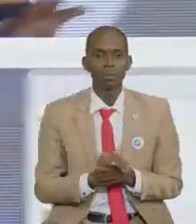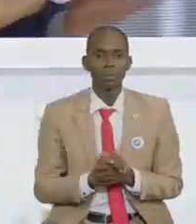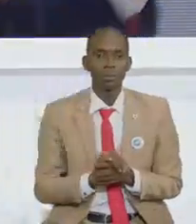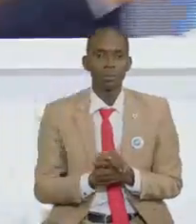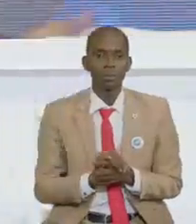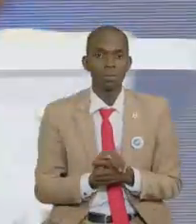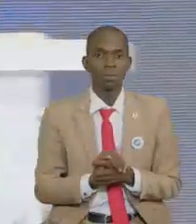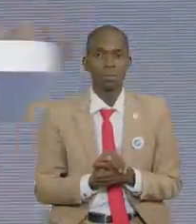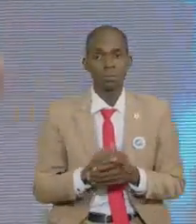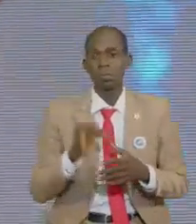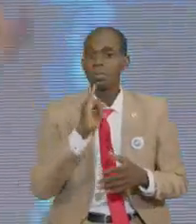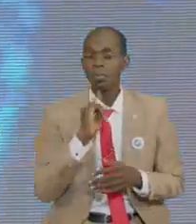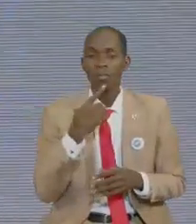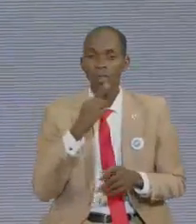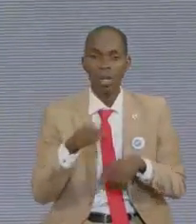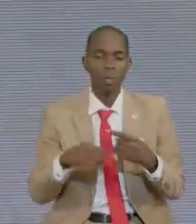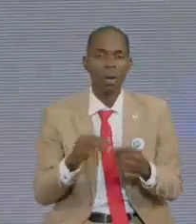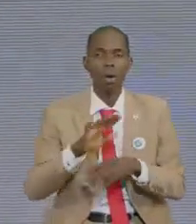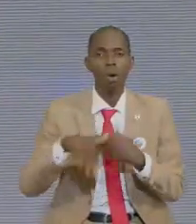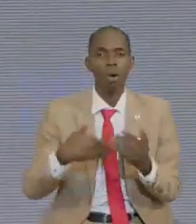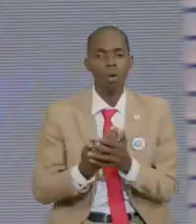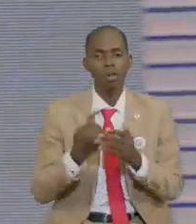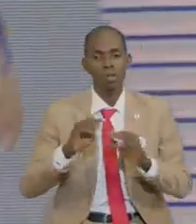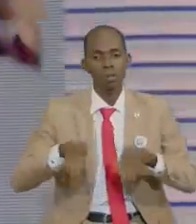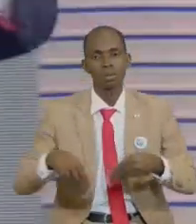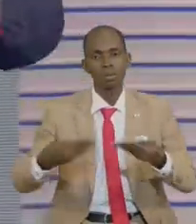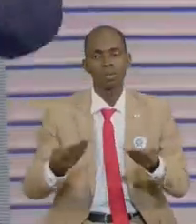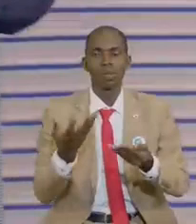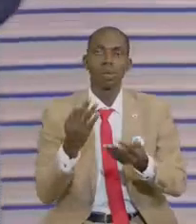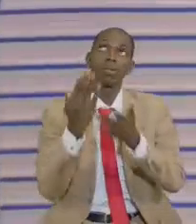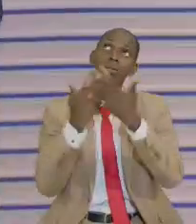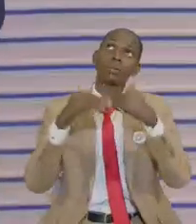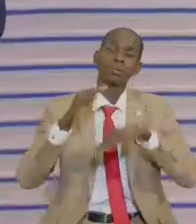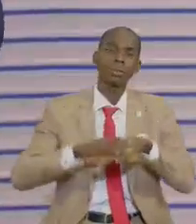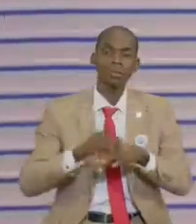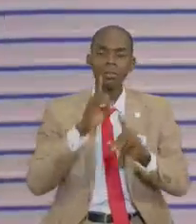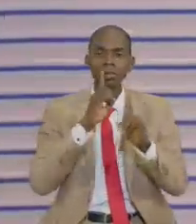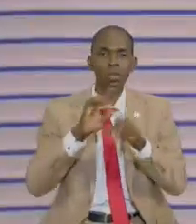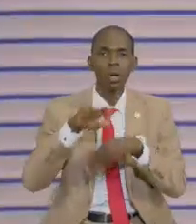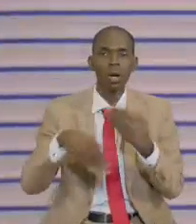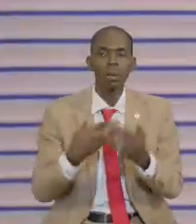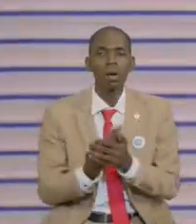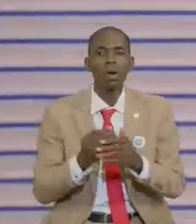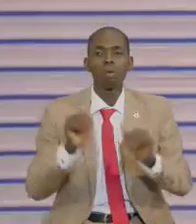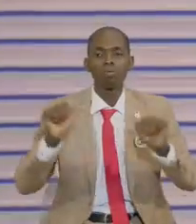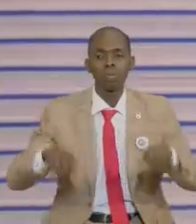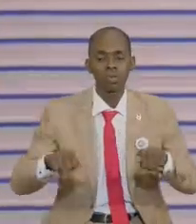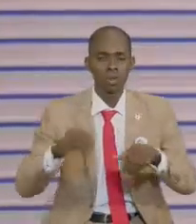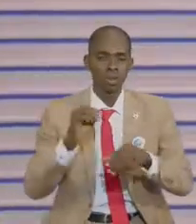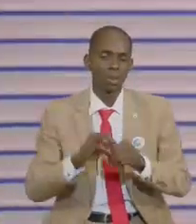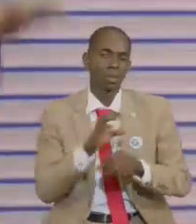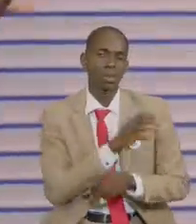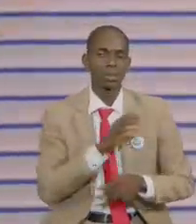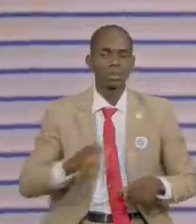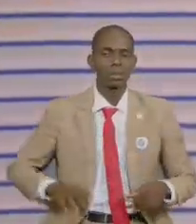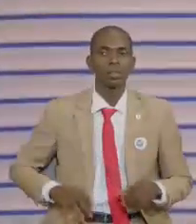It's talking about all the provision of heaven. It's talking about all the possibilities in Christ.